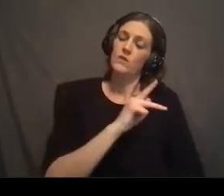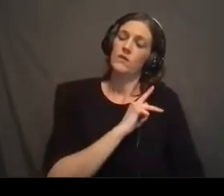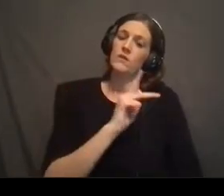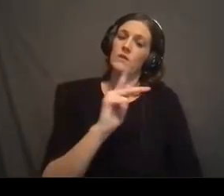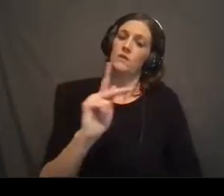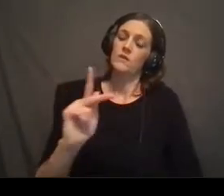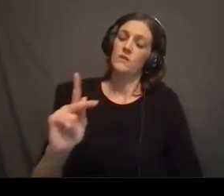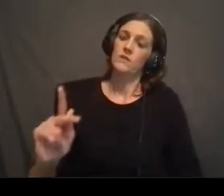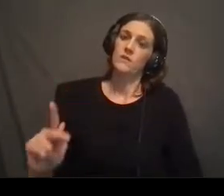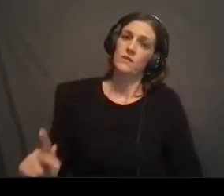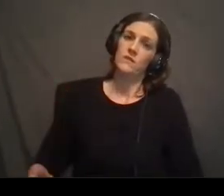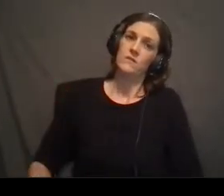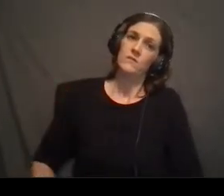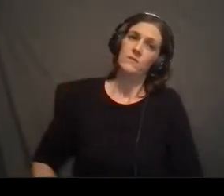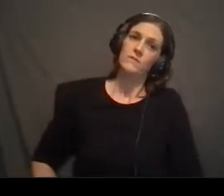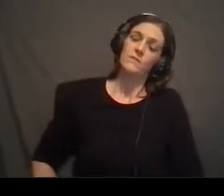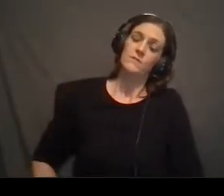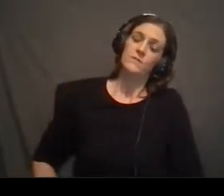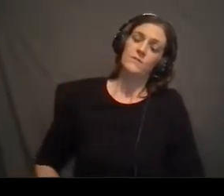newborn King.